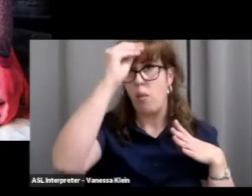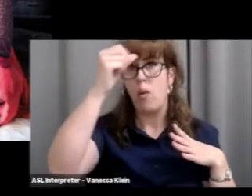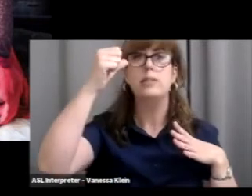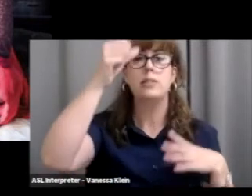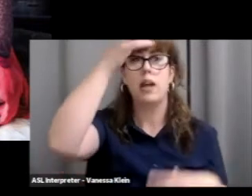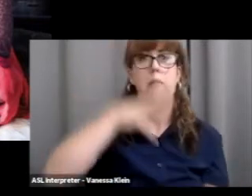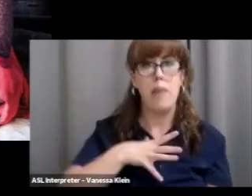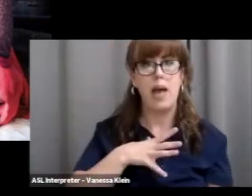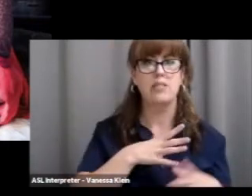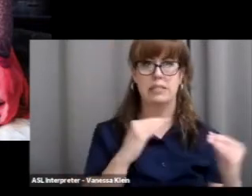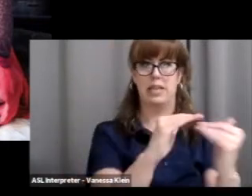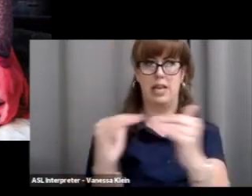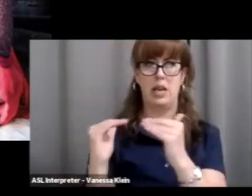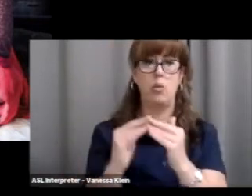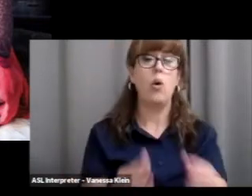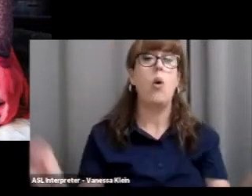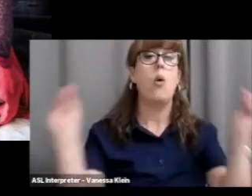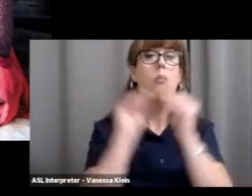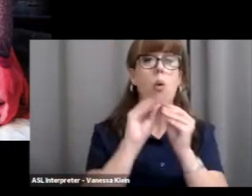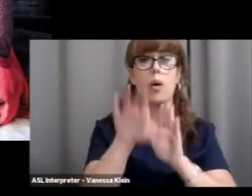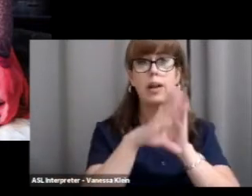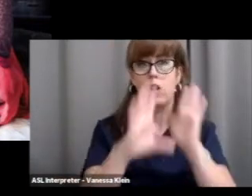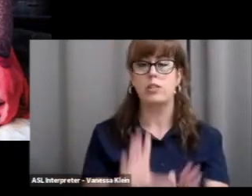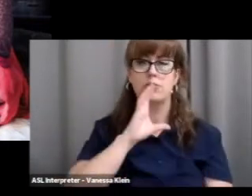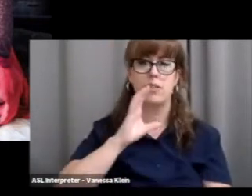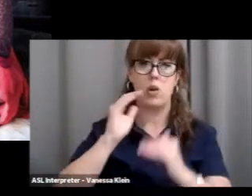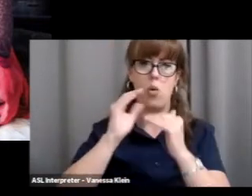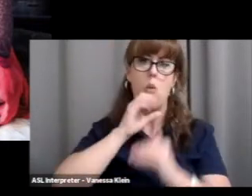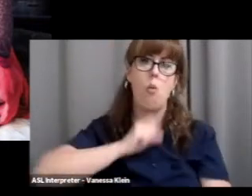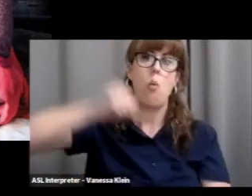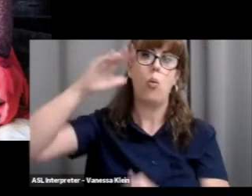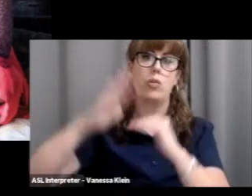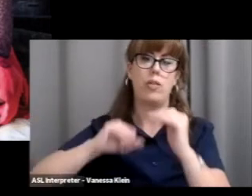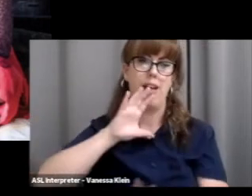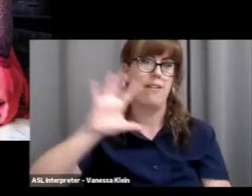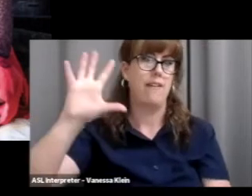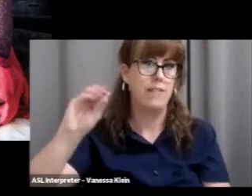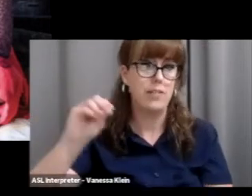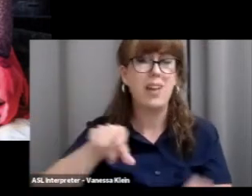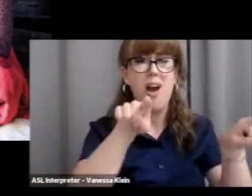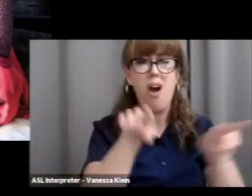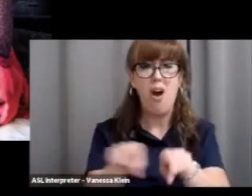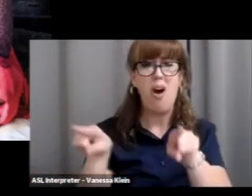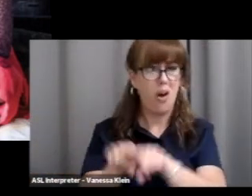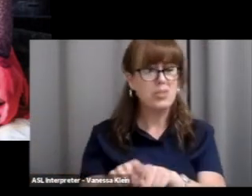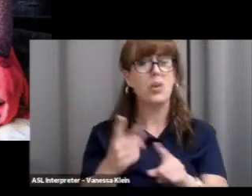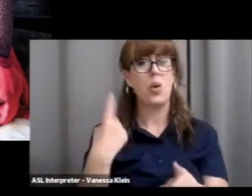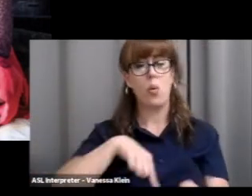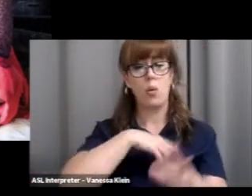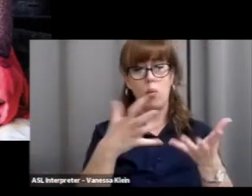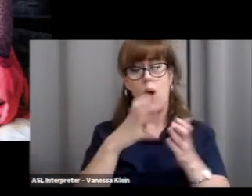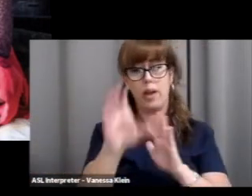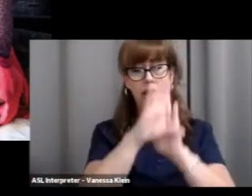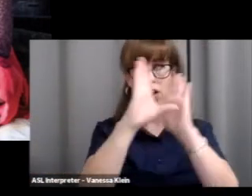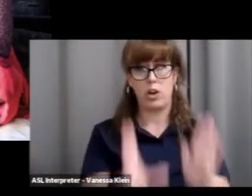We want more characters that are 50 plus. That's also really important. We want to also cast characters across the skin tone